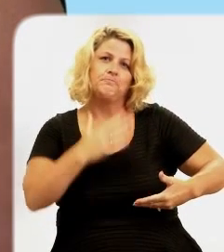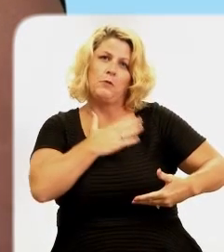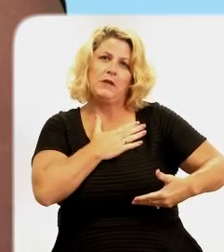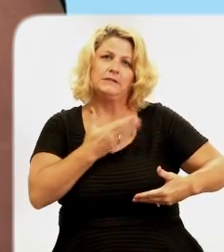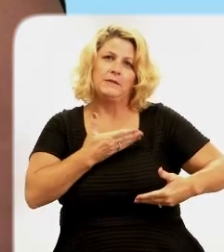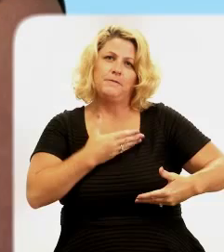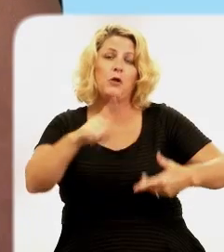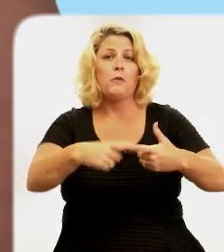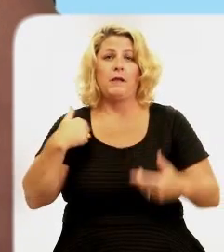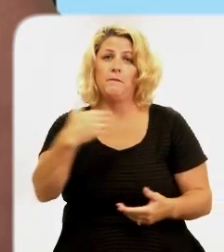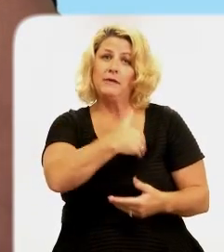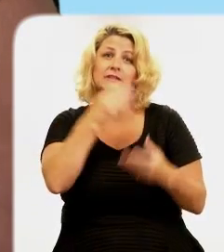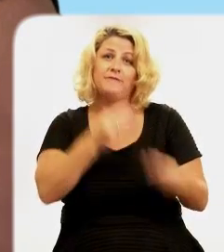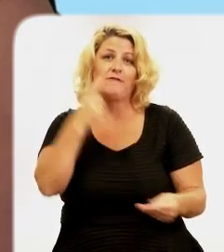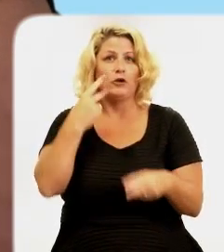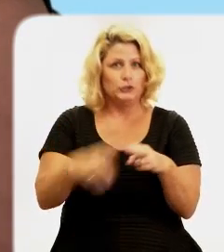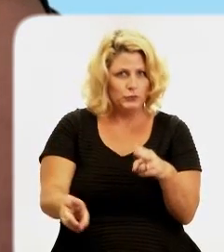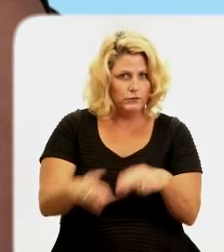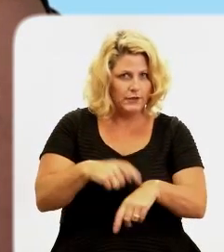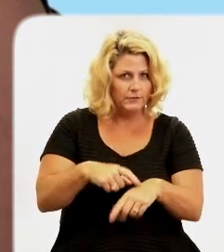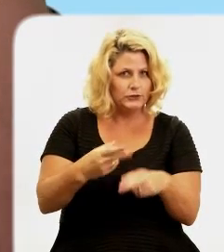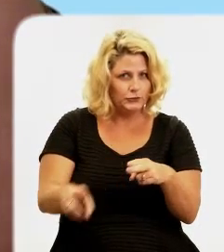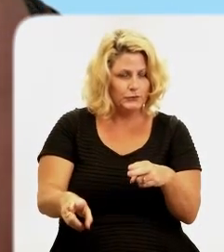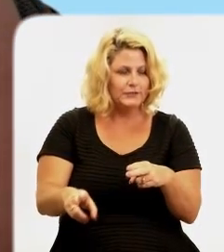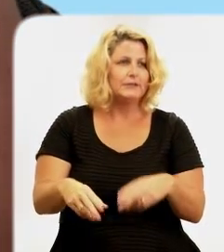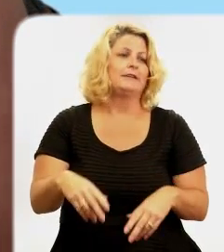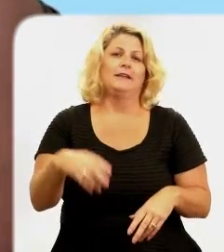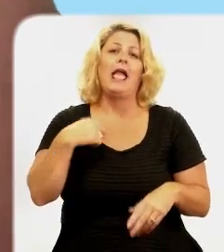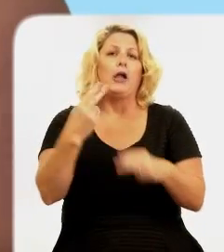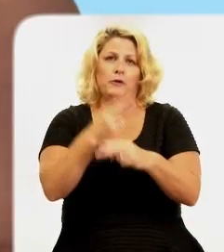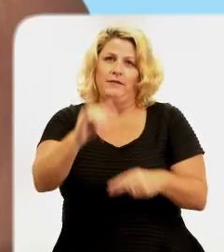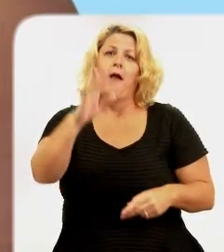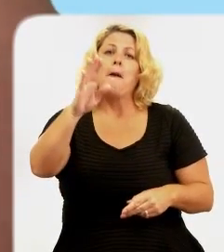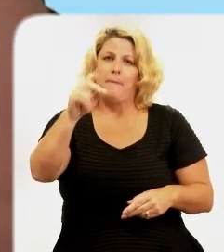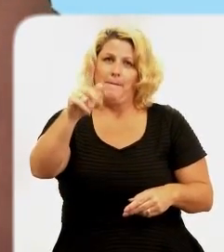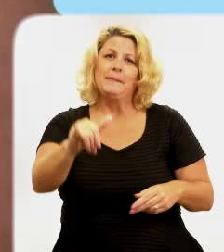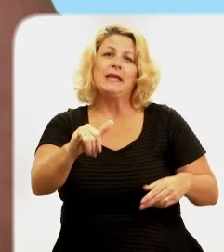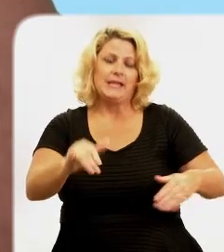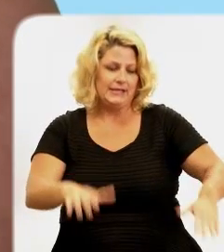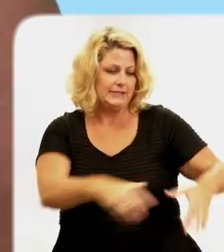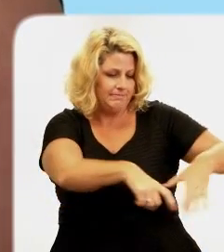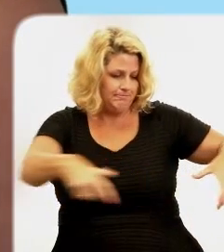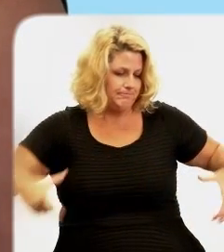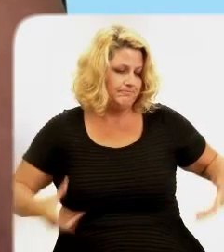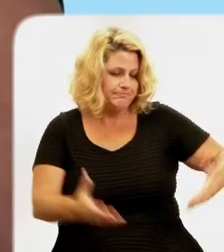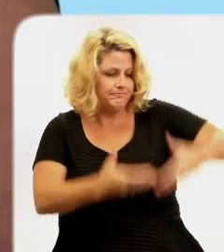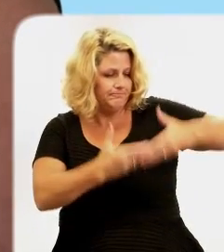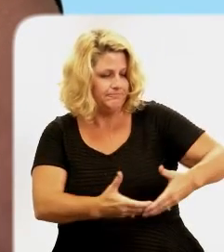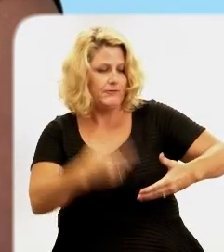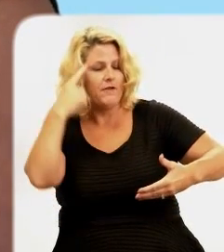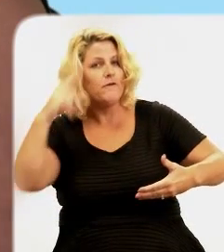And when I breastfed for a short amount of time, I used the boppy, to hold them up